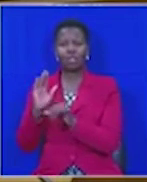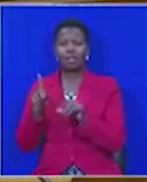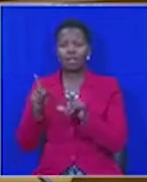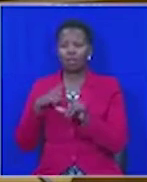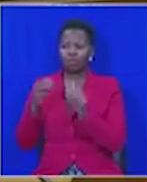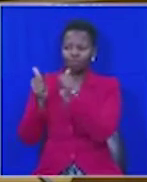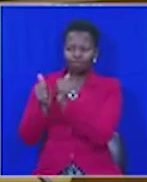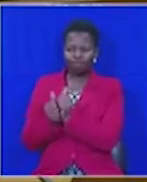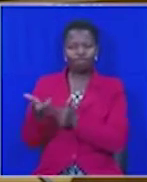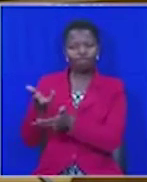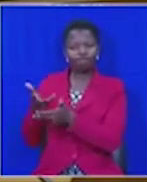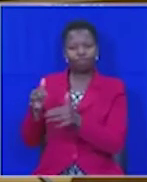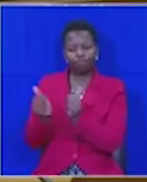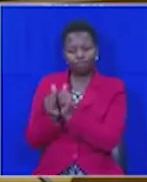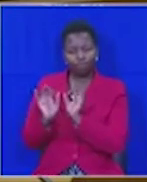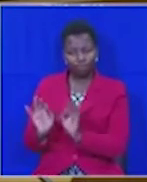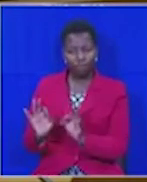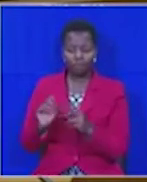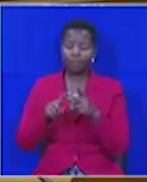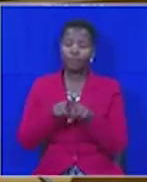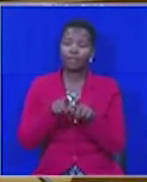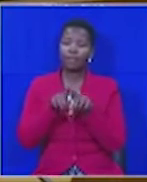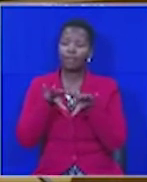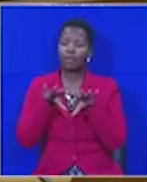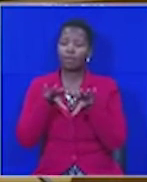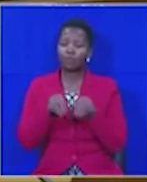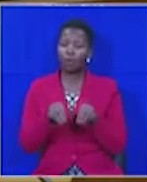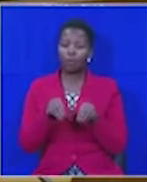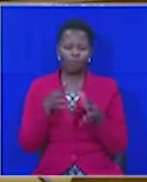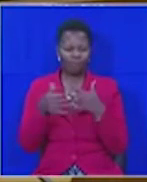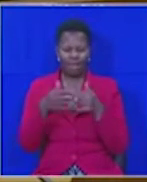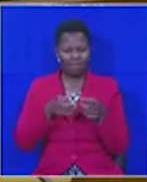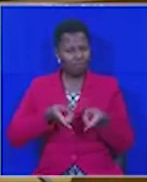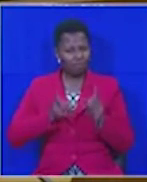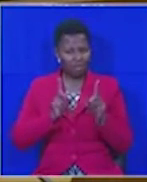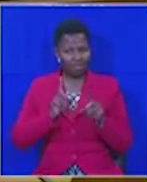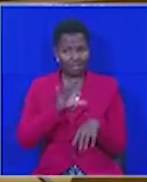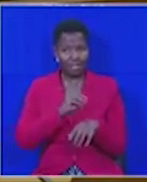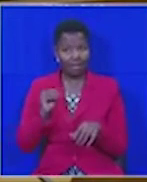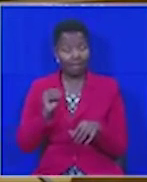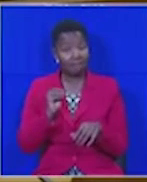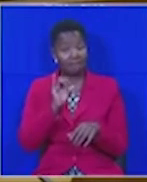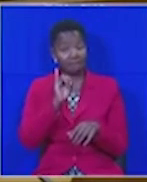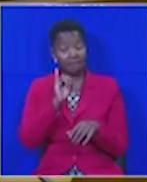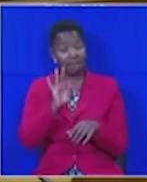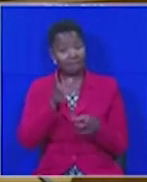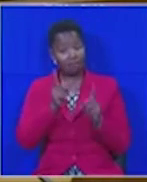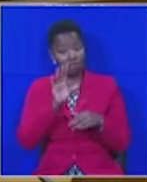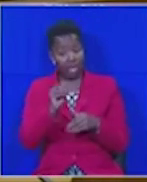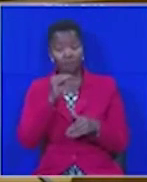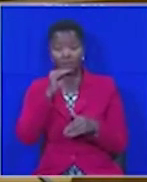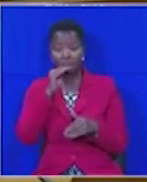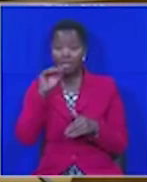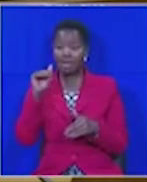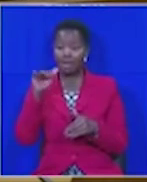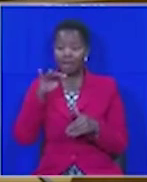in effectively mitigating against risk which contribute in weakening the country's financial